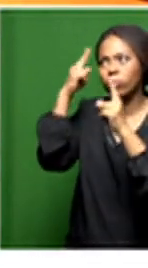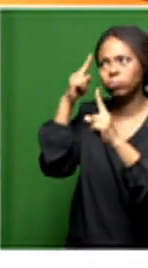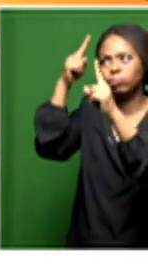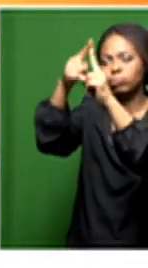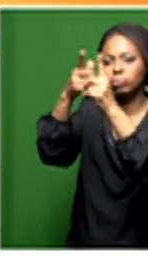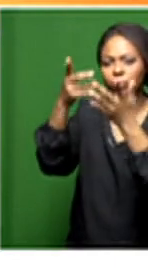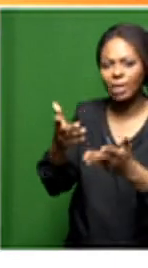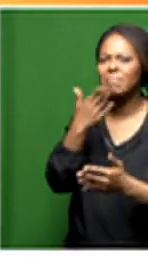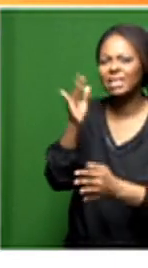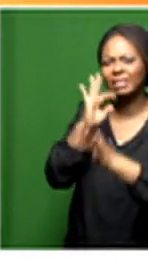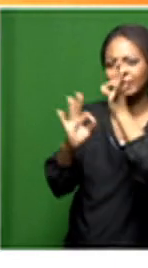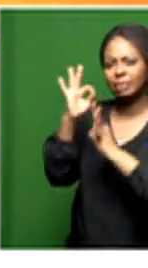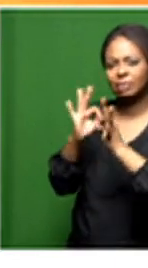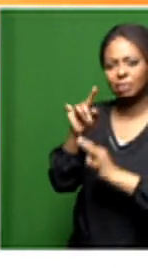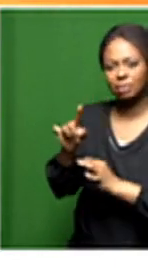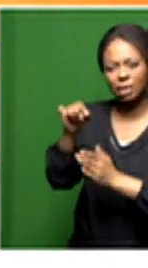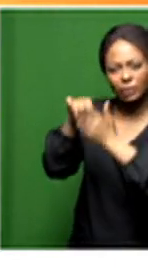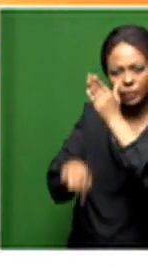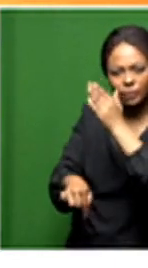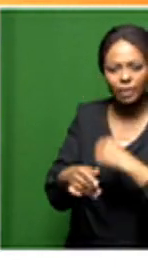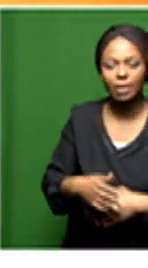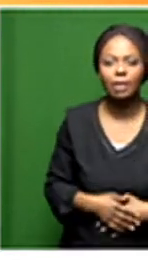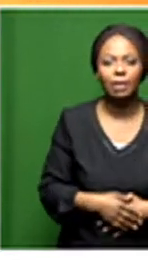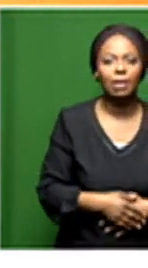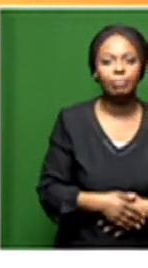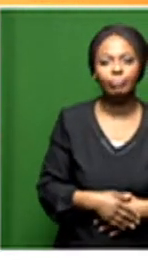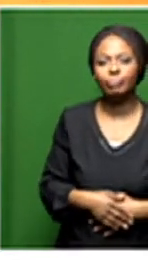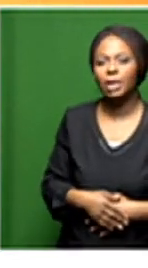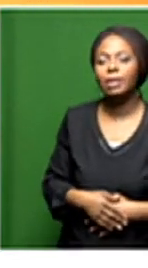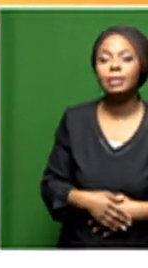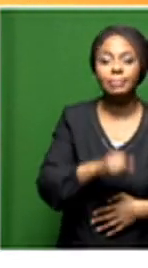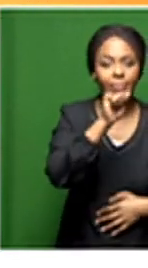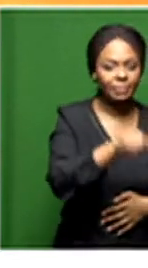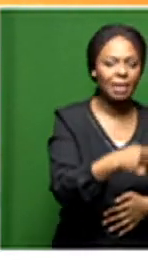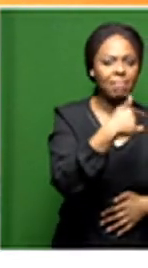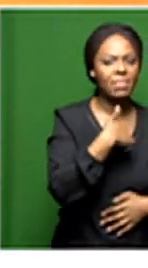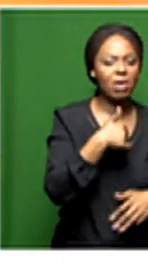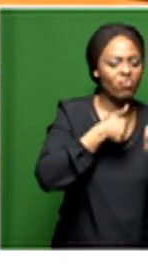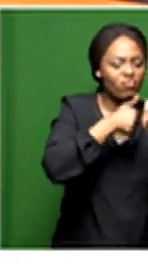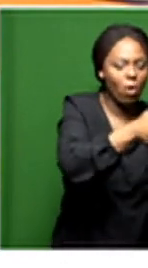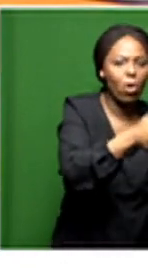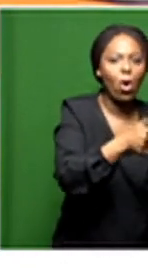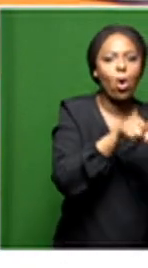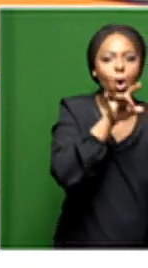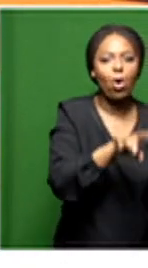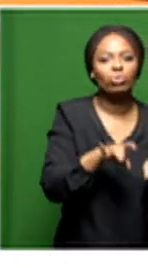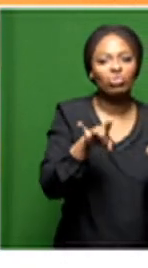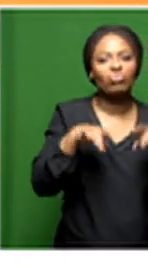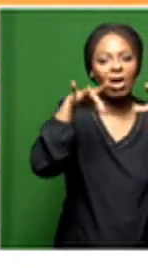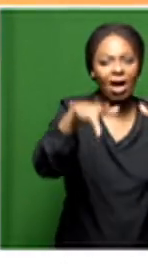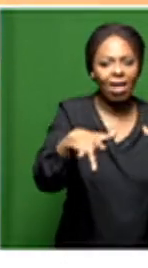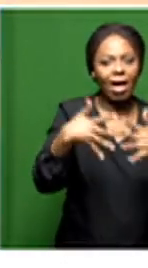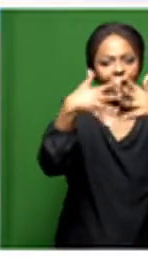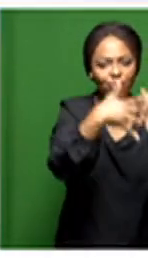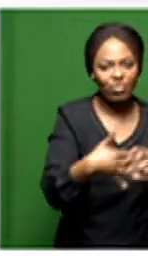Do share some of those with us. I follow the Australian-American Nick, if